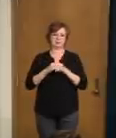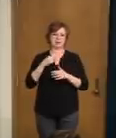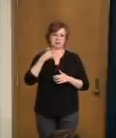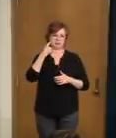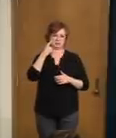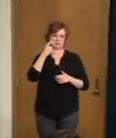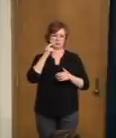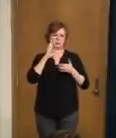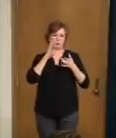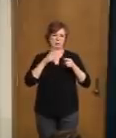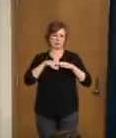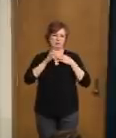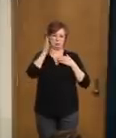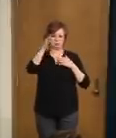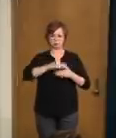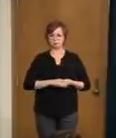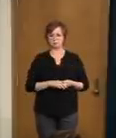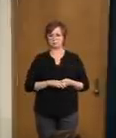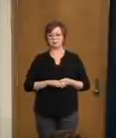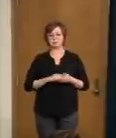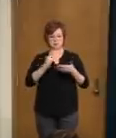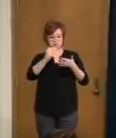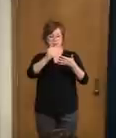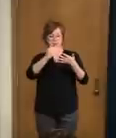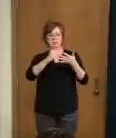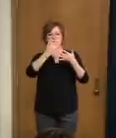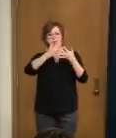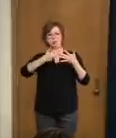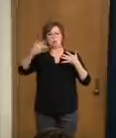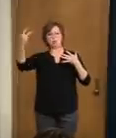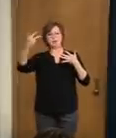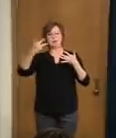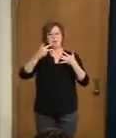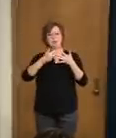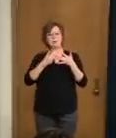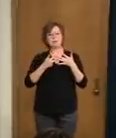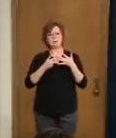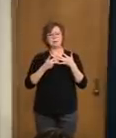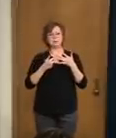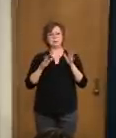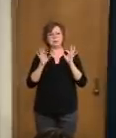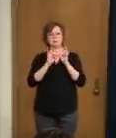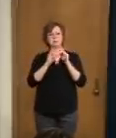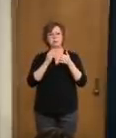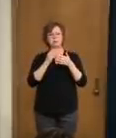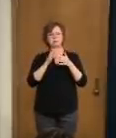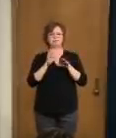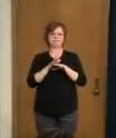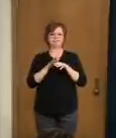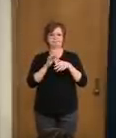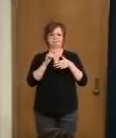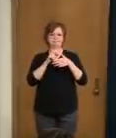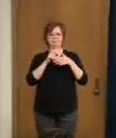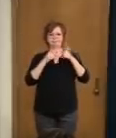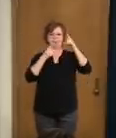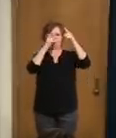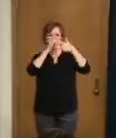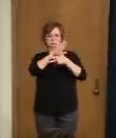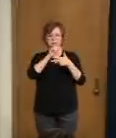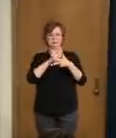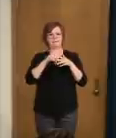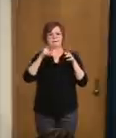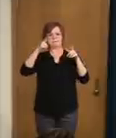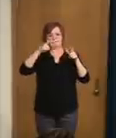We have 3 key planks to our strategies as part of our vaccine campaign. The first one is faster. Speed